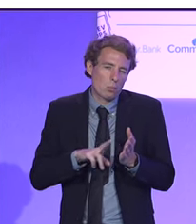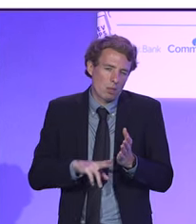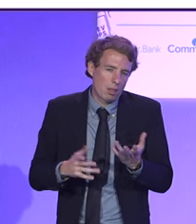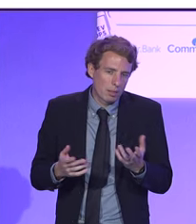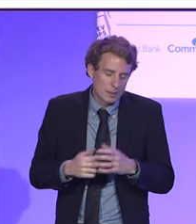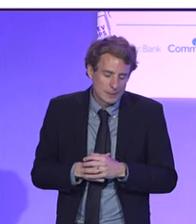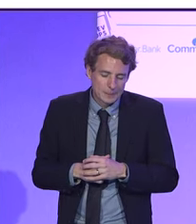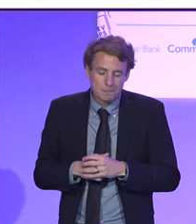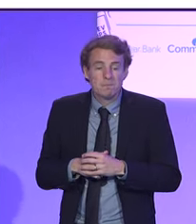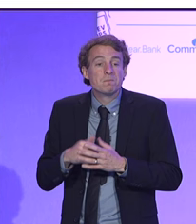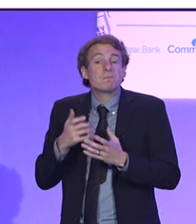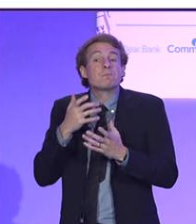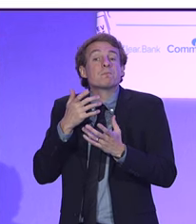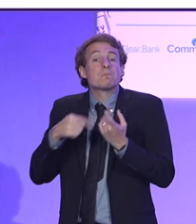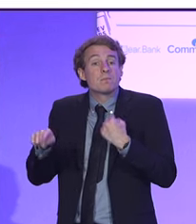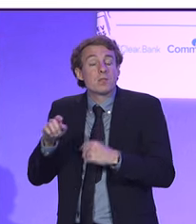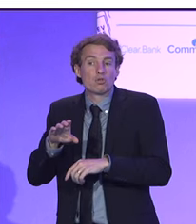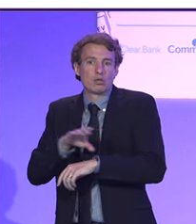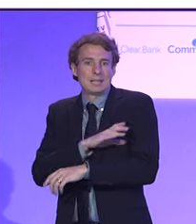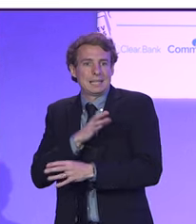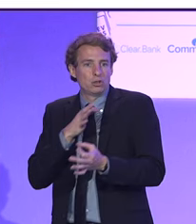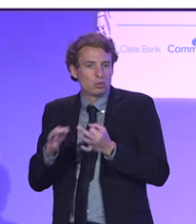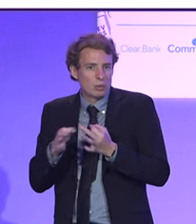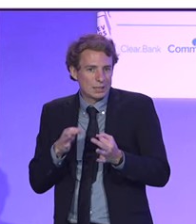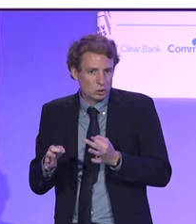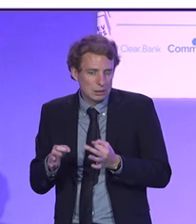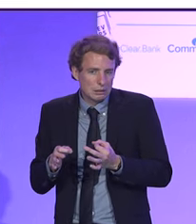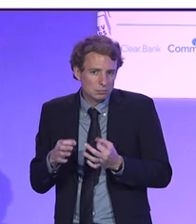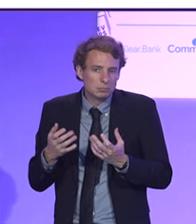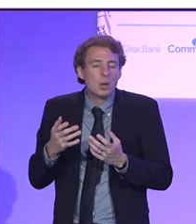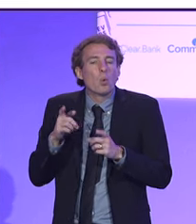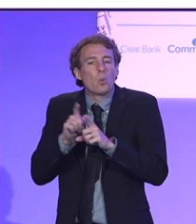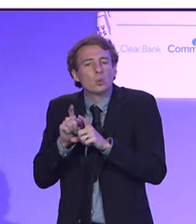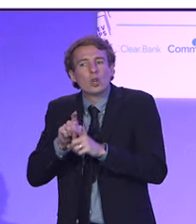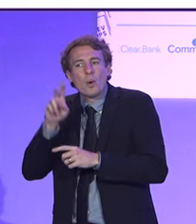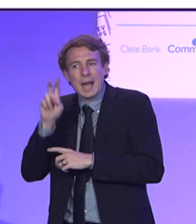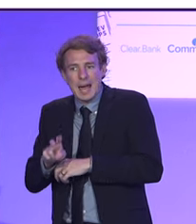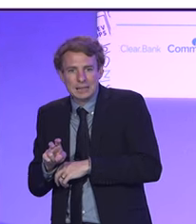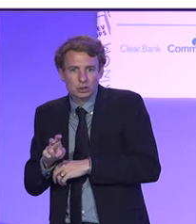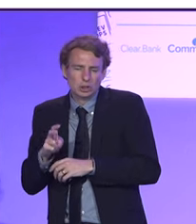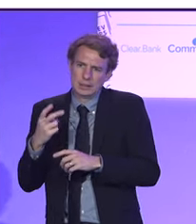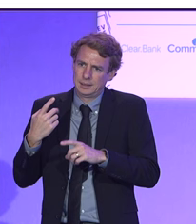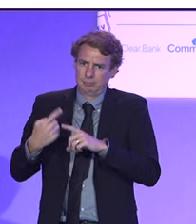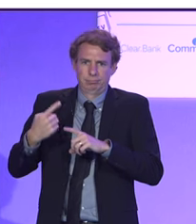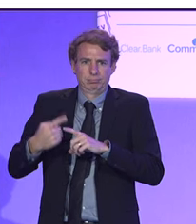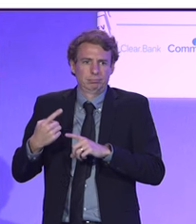a strategy for resilience, but it's also optimizing the energy that you are using.